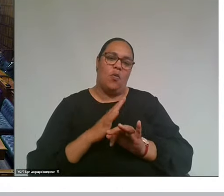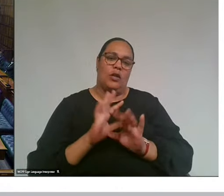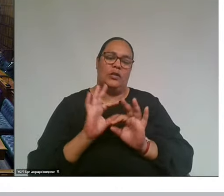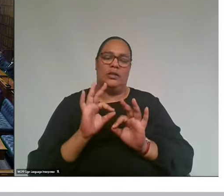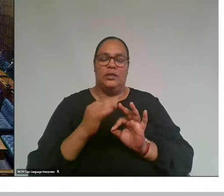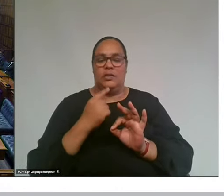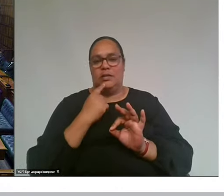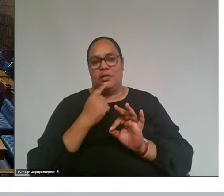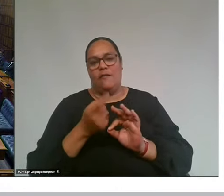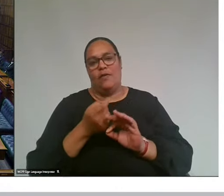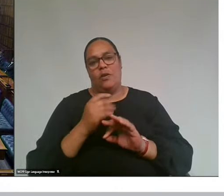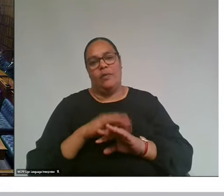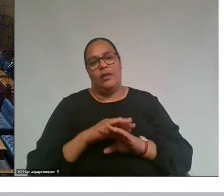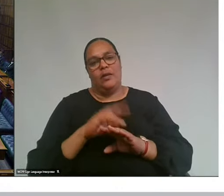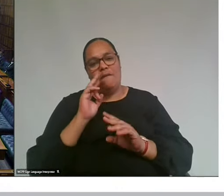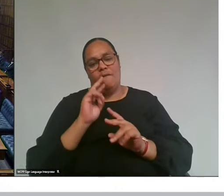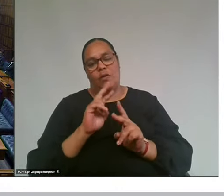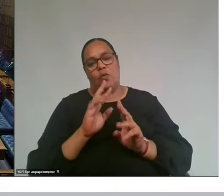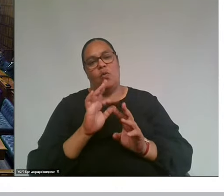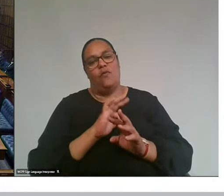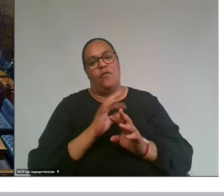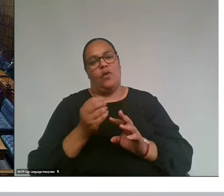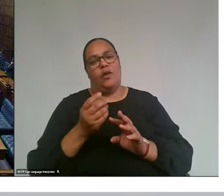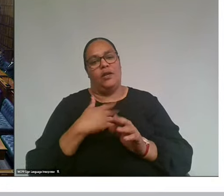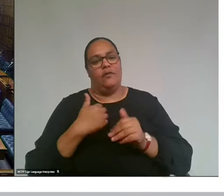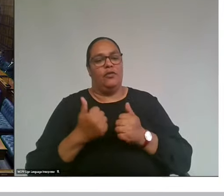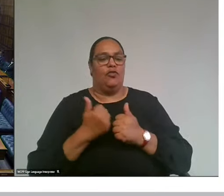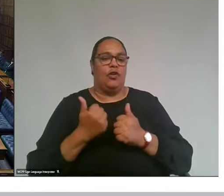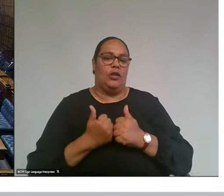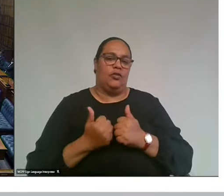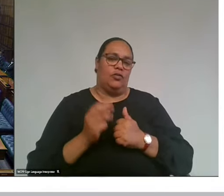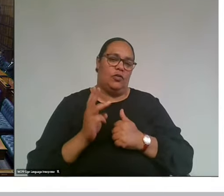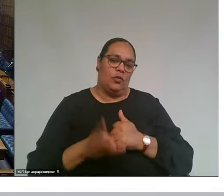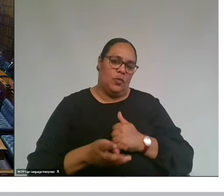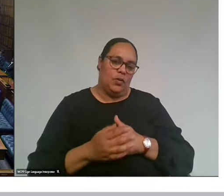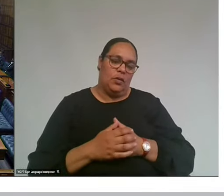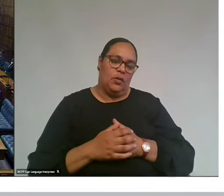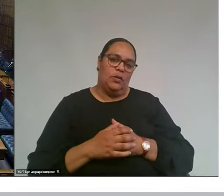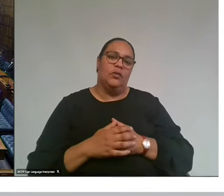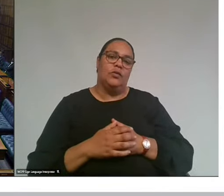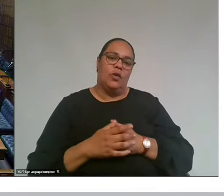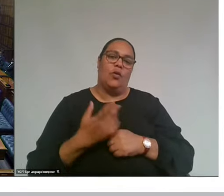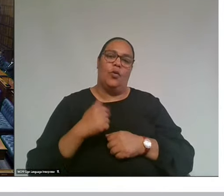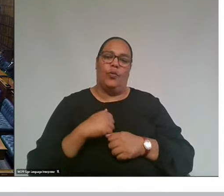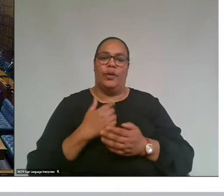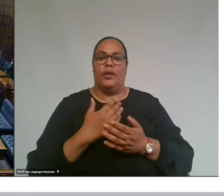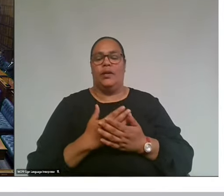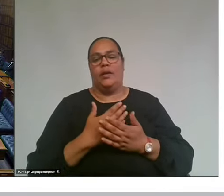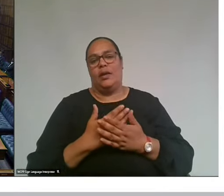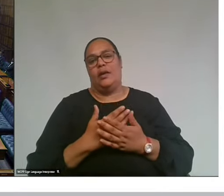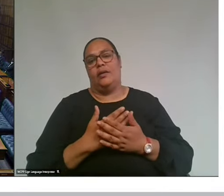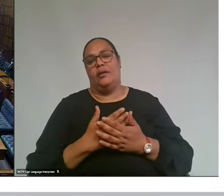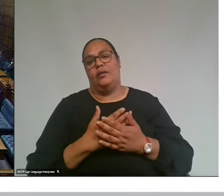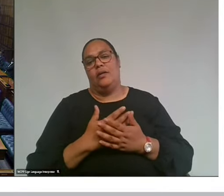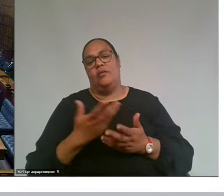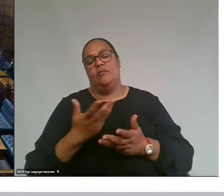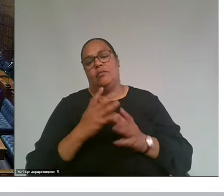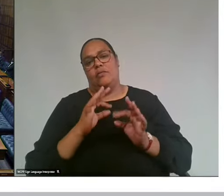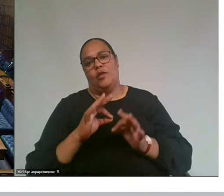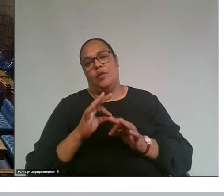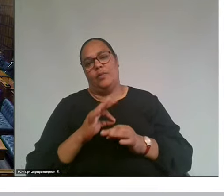that from a Time point of view it will always give us challenges um so that we can be able to engage